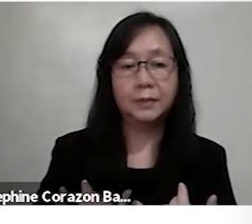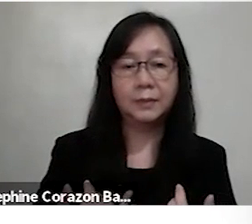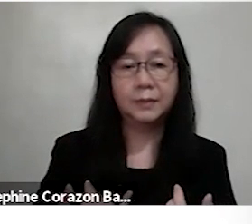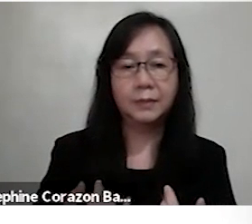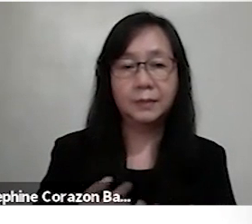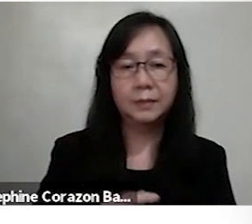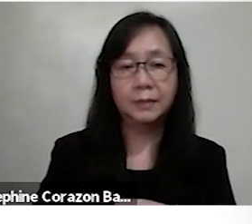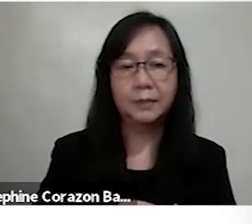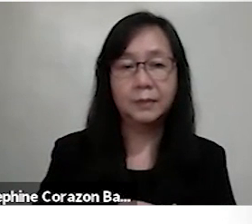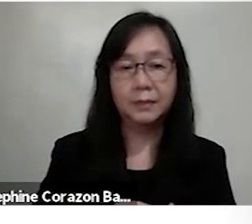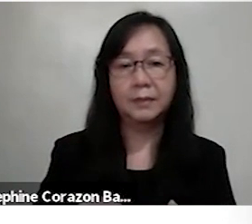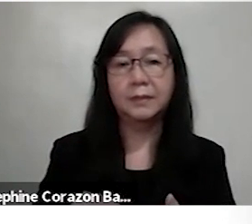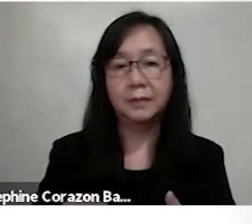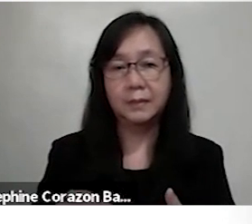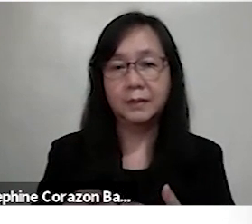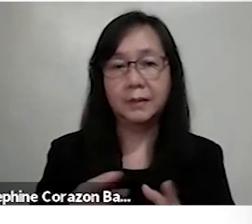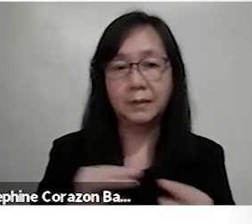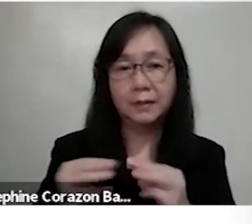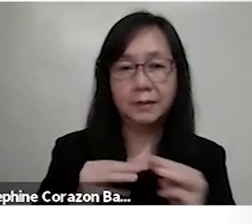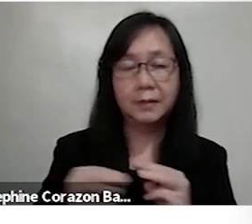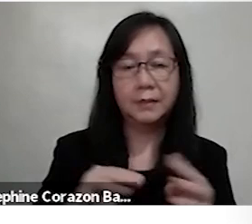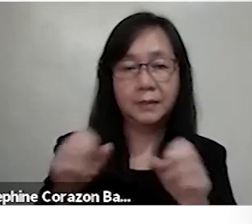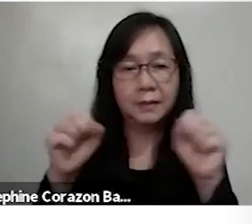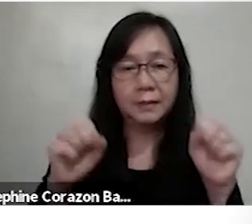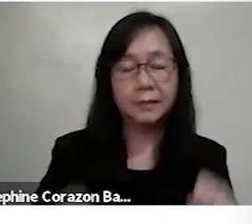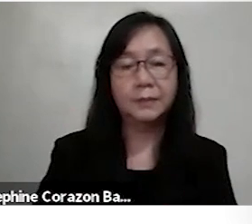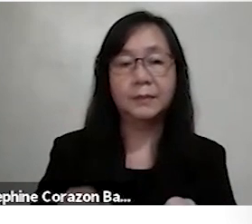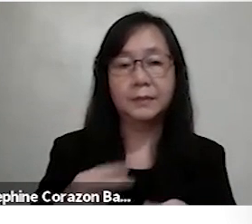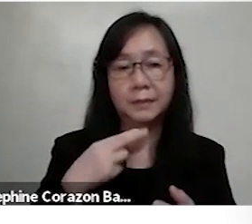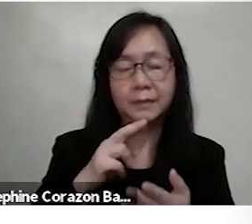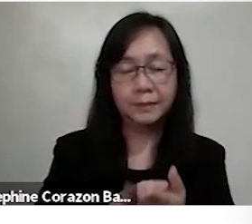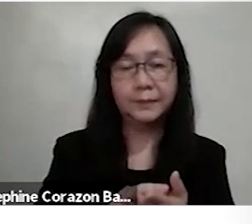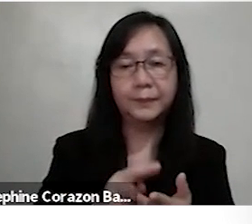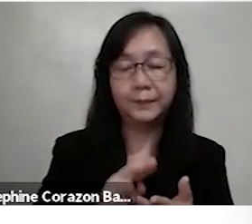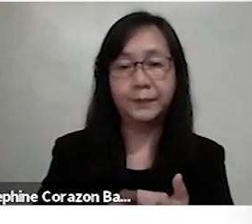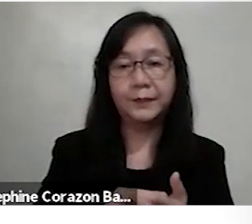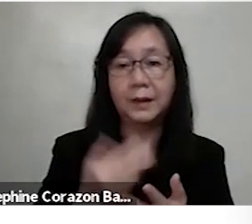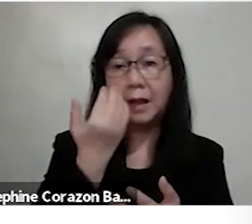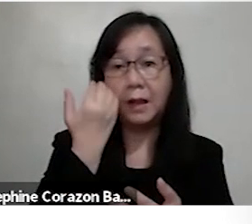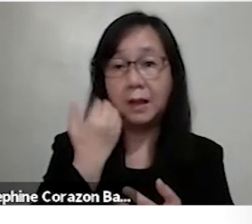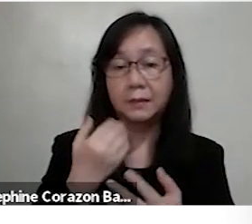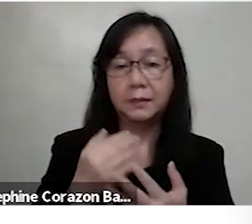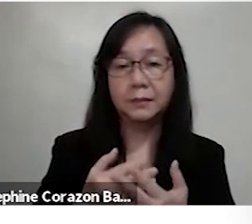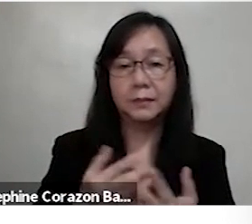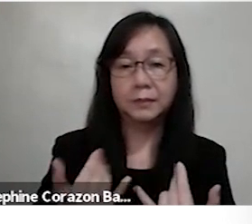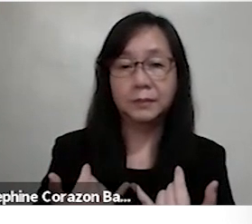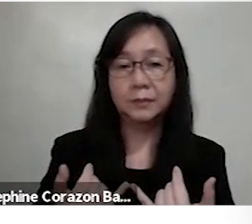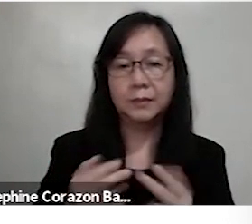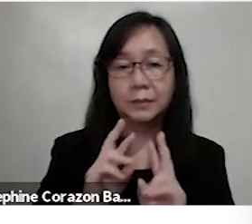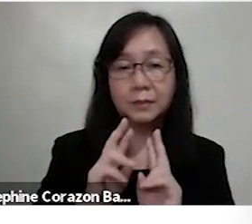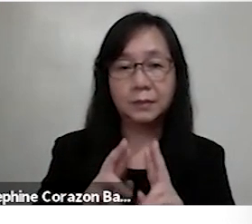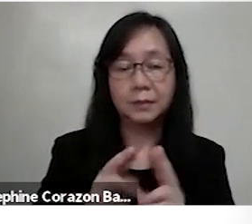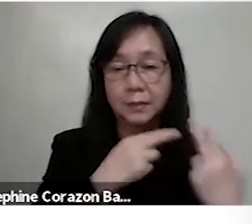any approach, but we can collect any data with evidence so that we can develop or we can